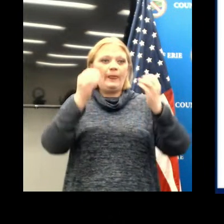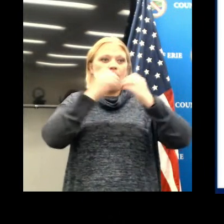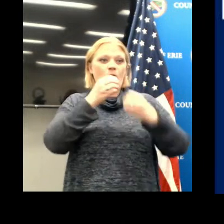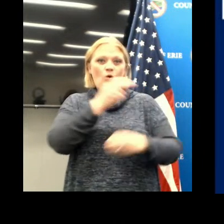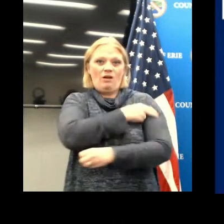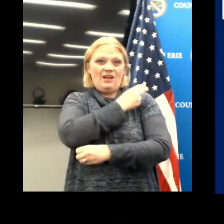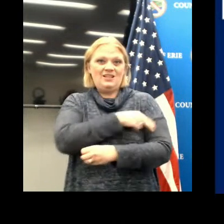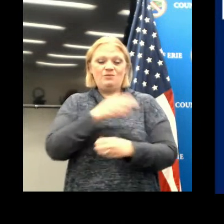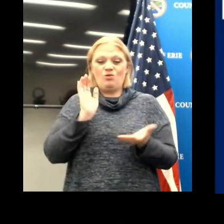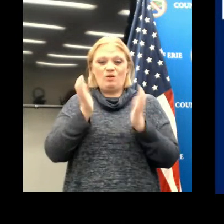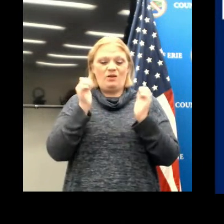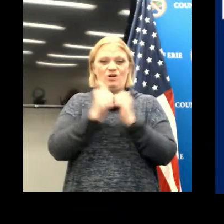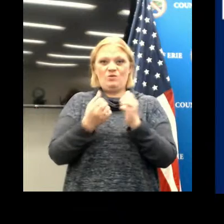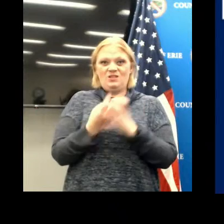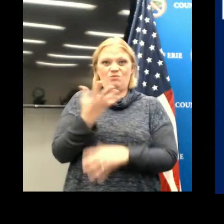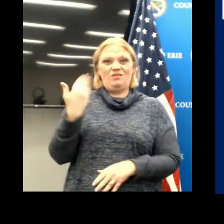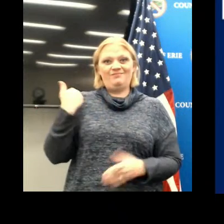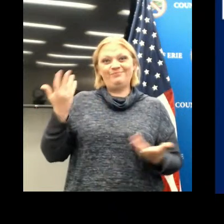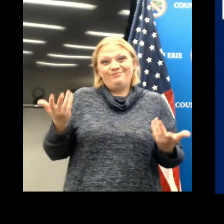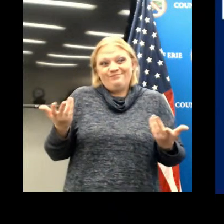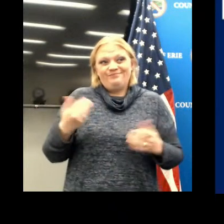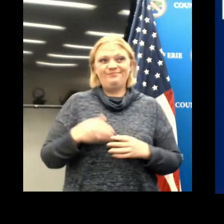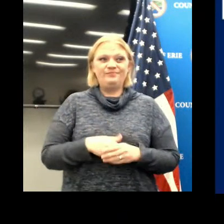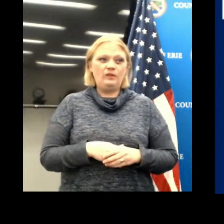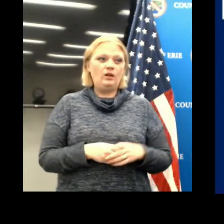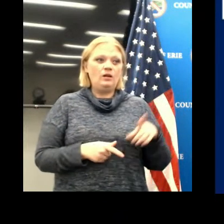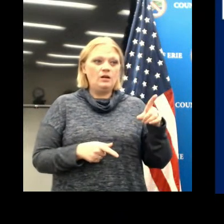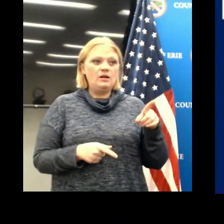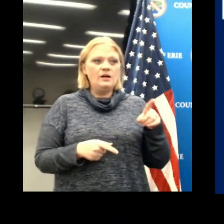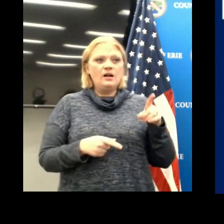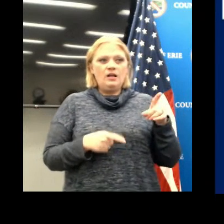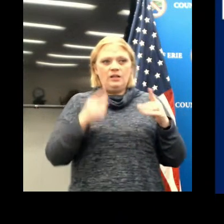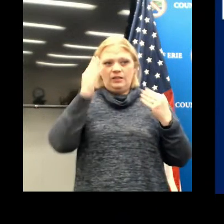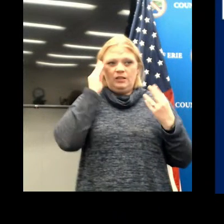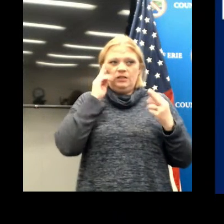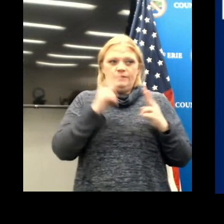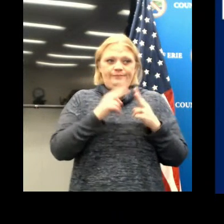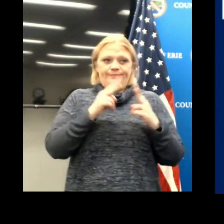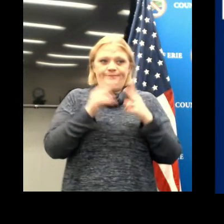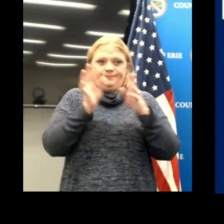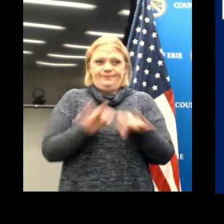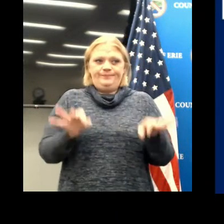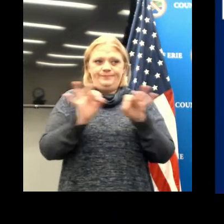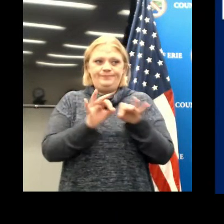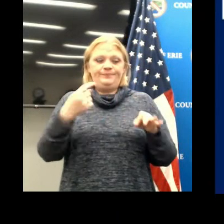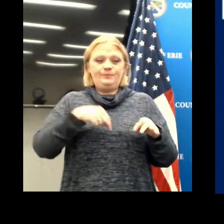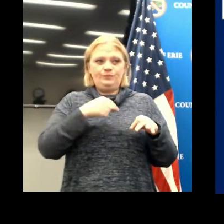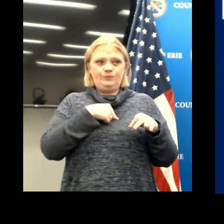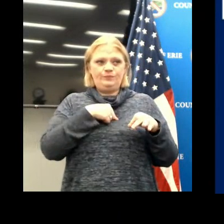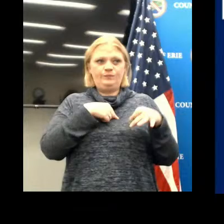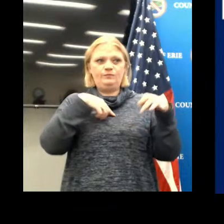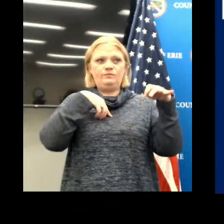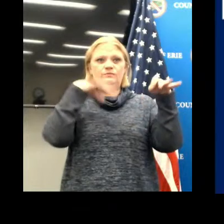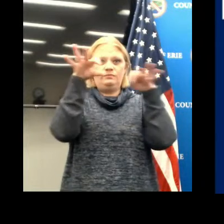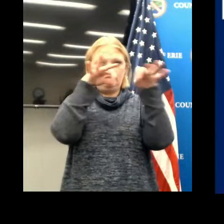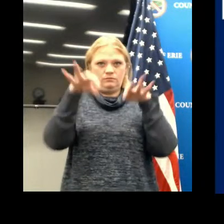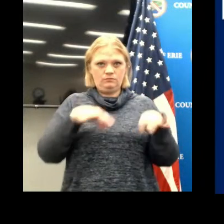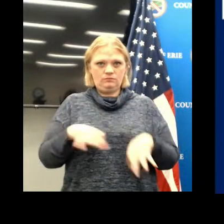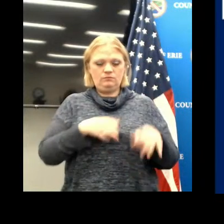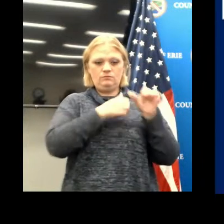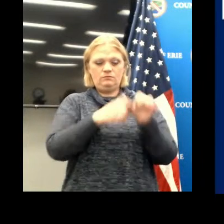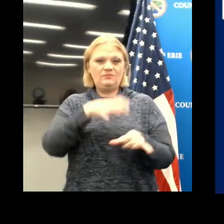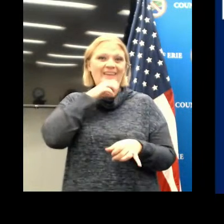spring. Mortality data, this is something that's very, very important. We've broken it down and looked at it by age groups